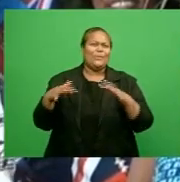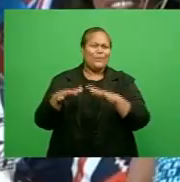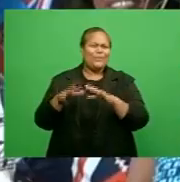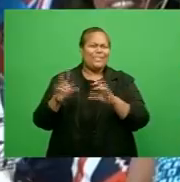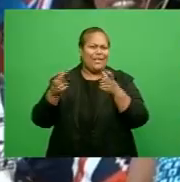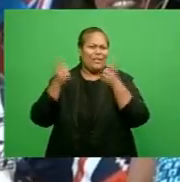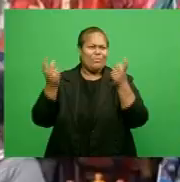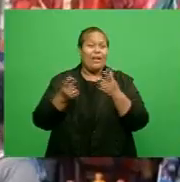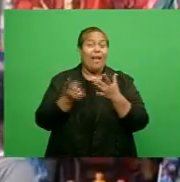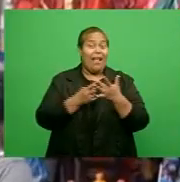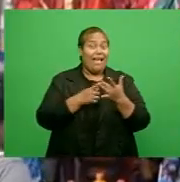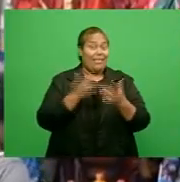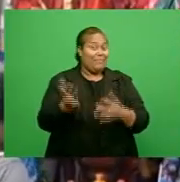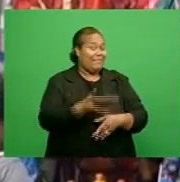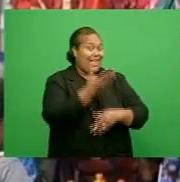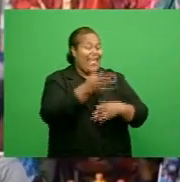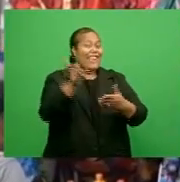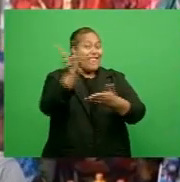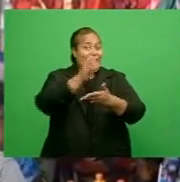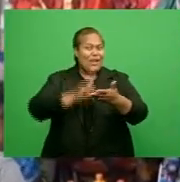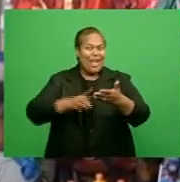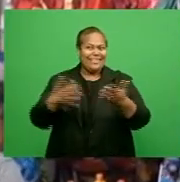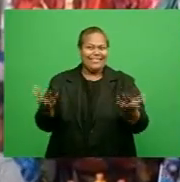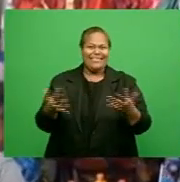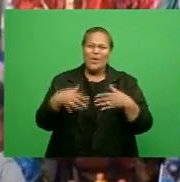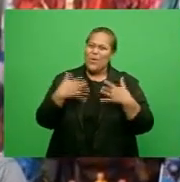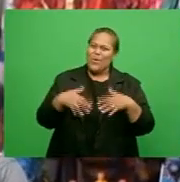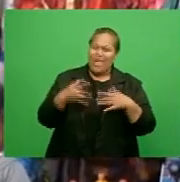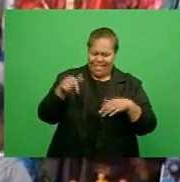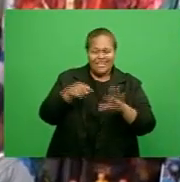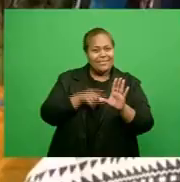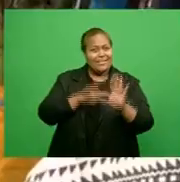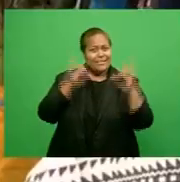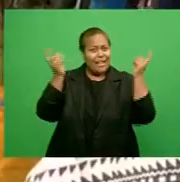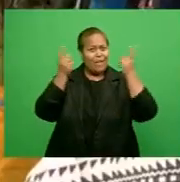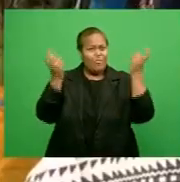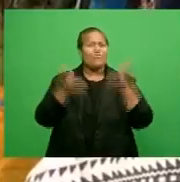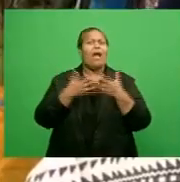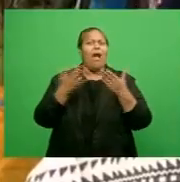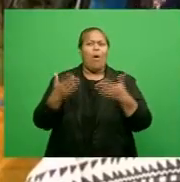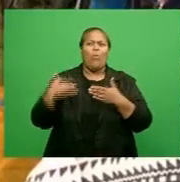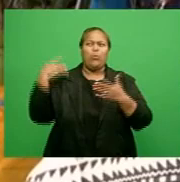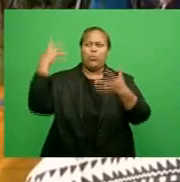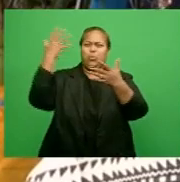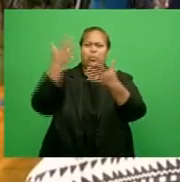his stall says this year's celebration is about how far Fiji has come.